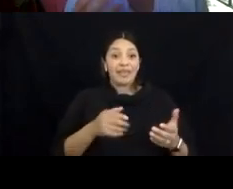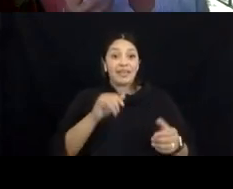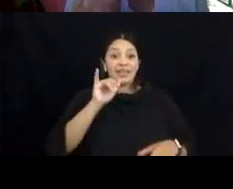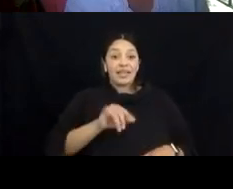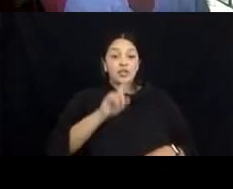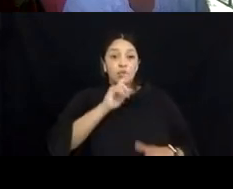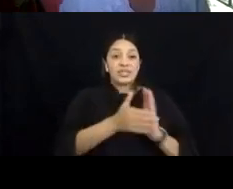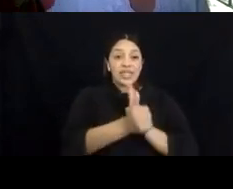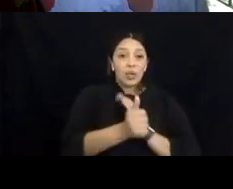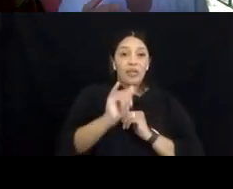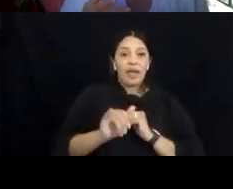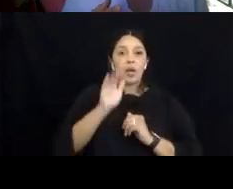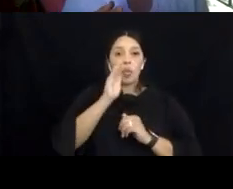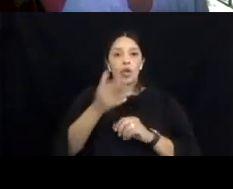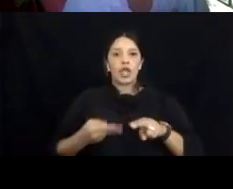right? Look at